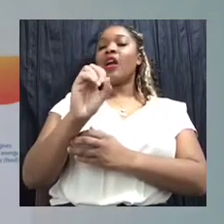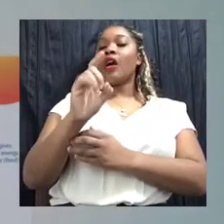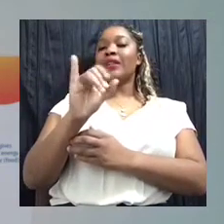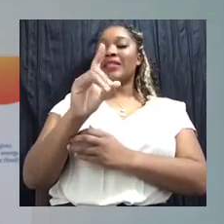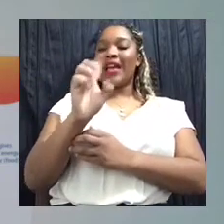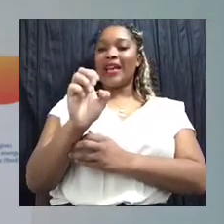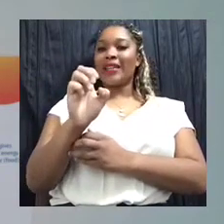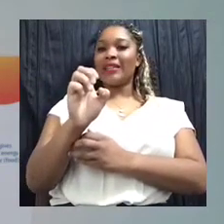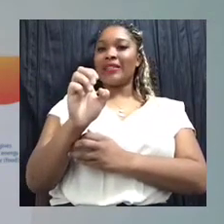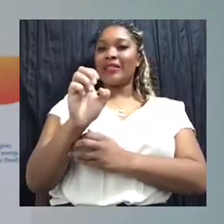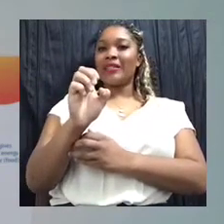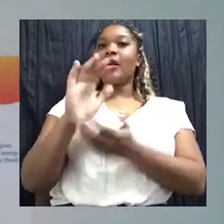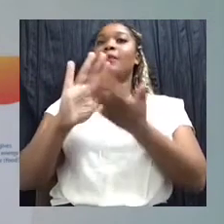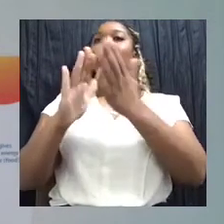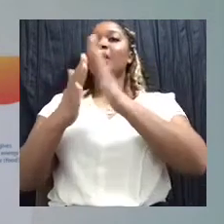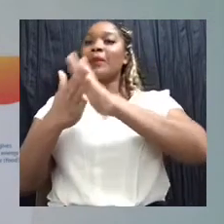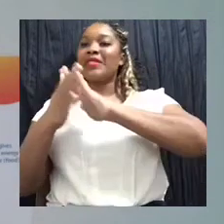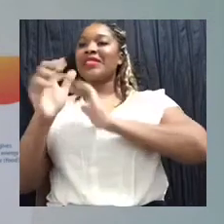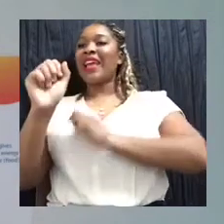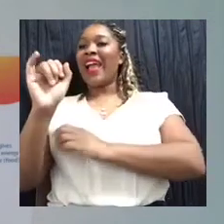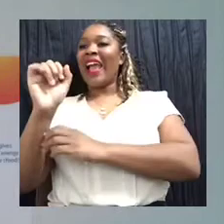sugars.